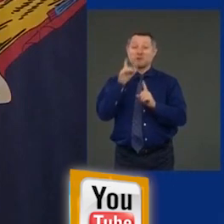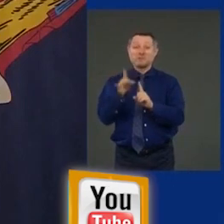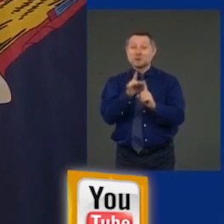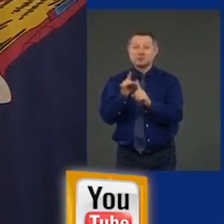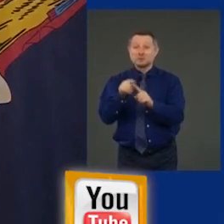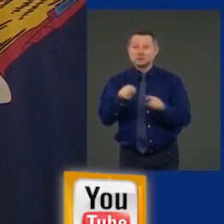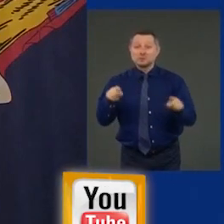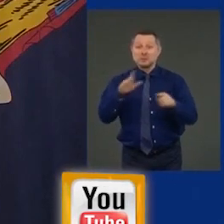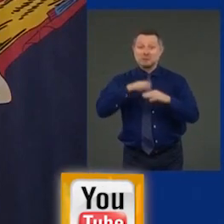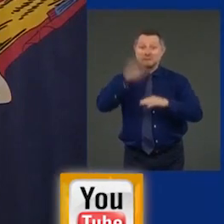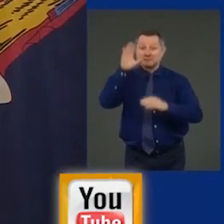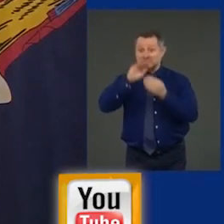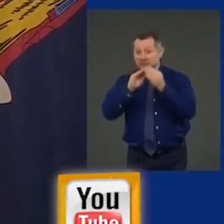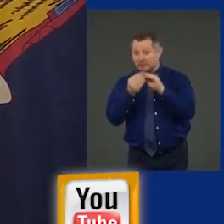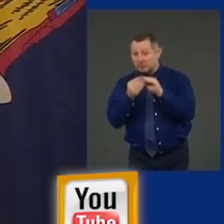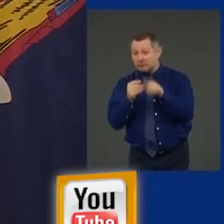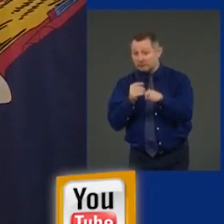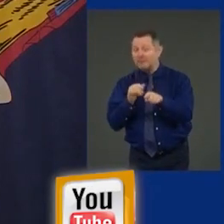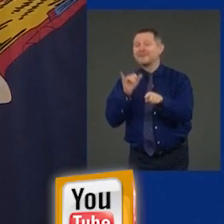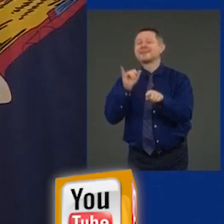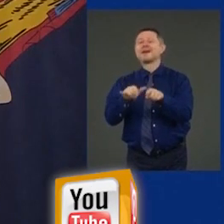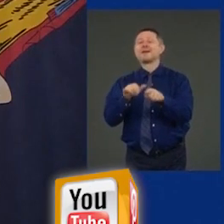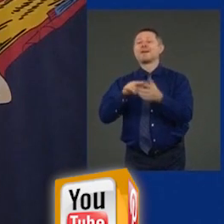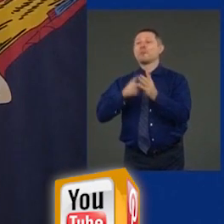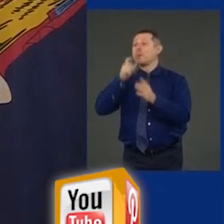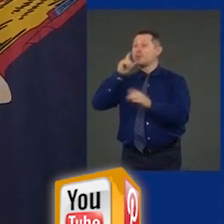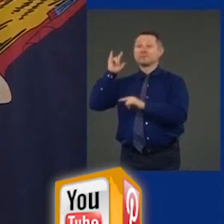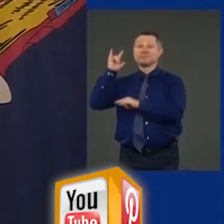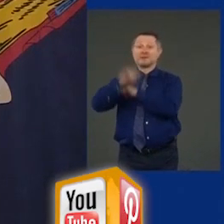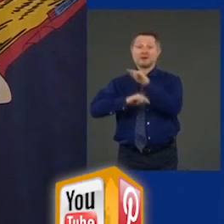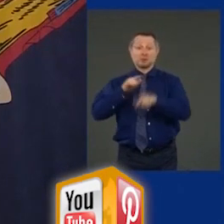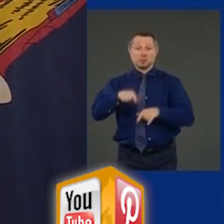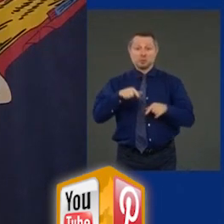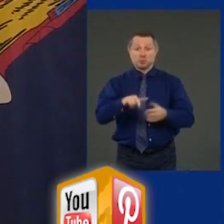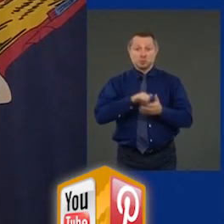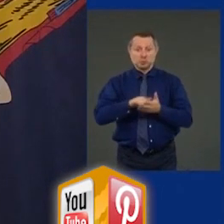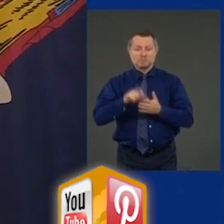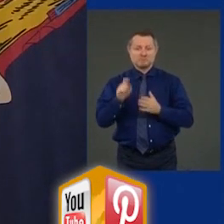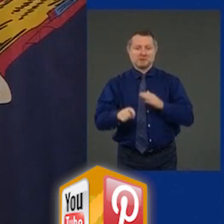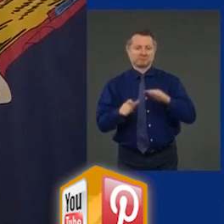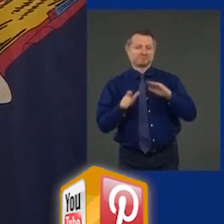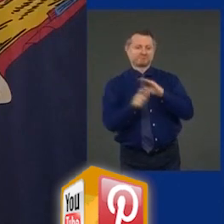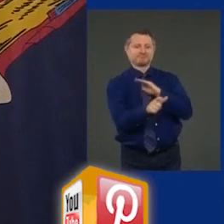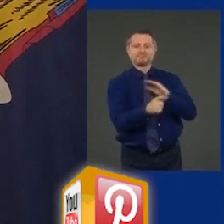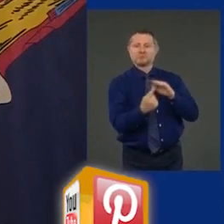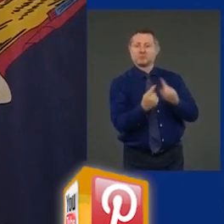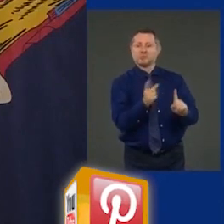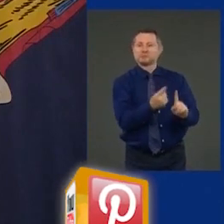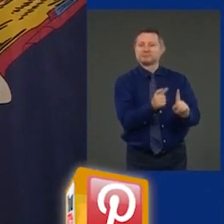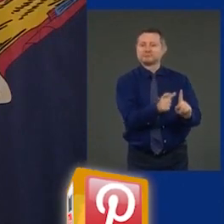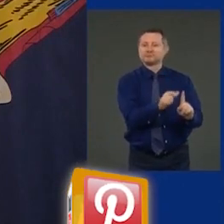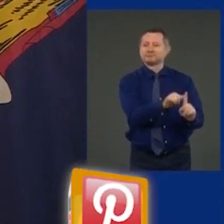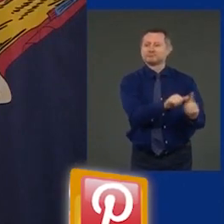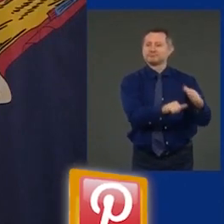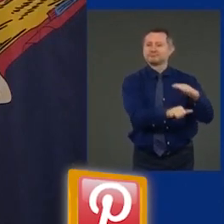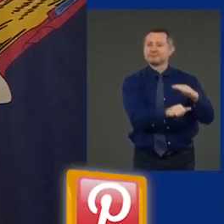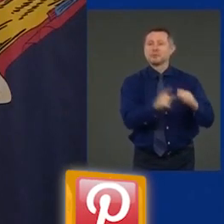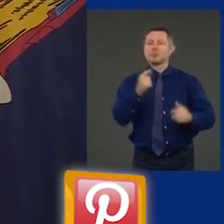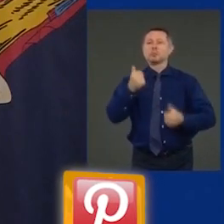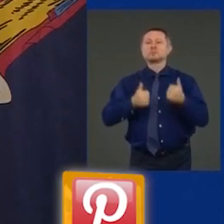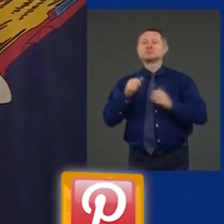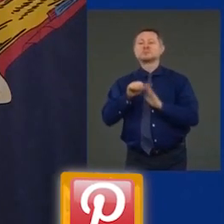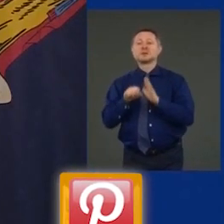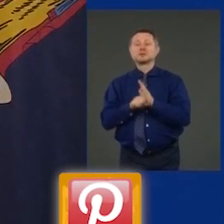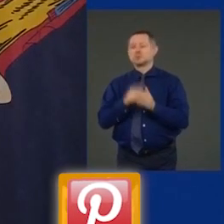that would require a 14-day quarantine. As of today, the states that are above that